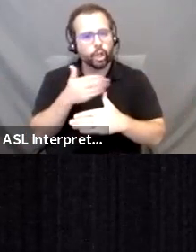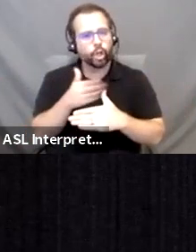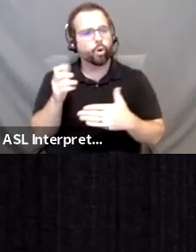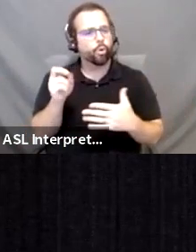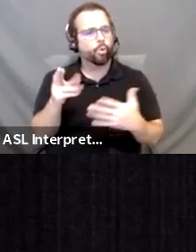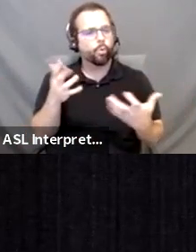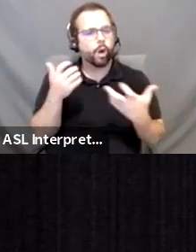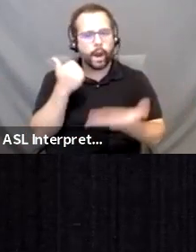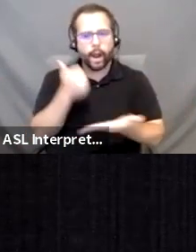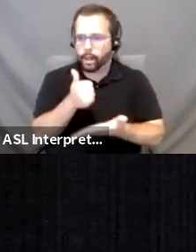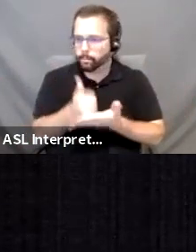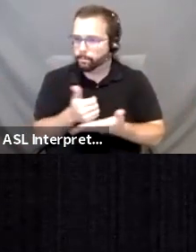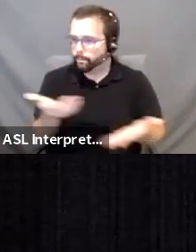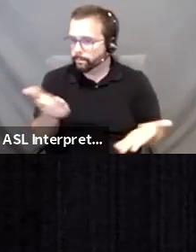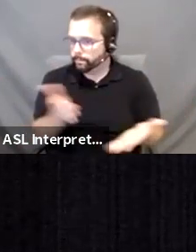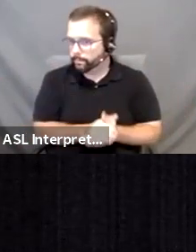help with?